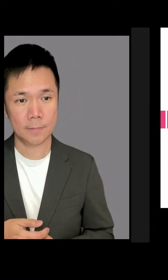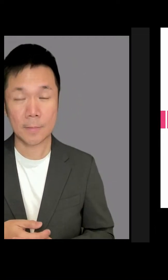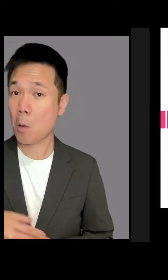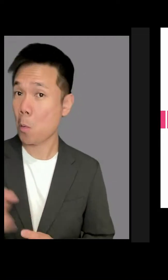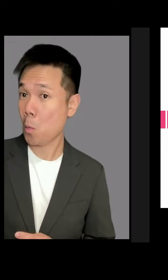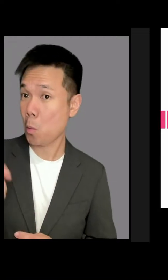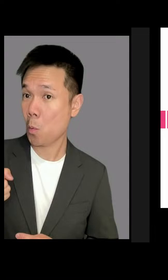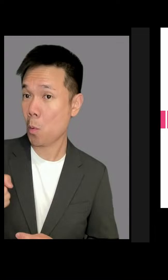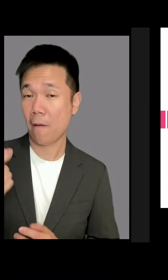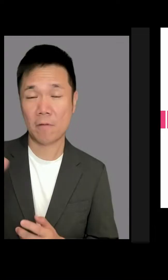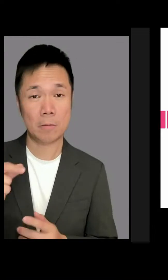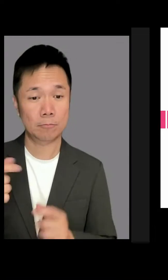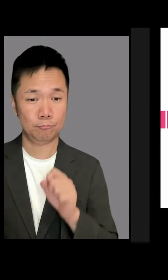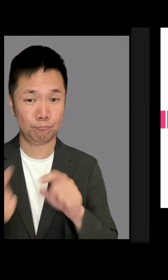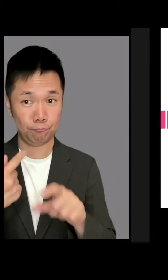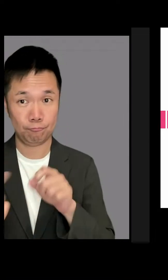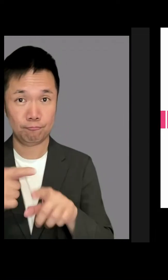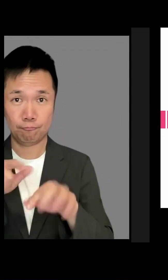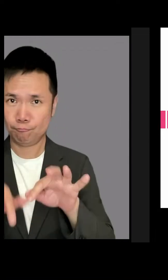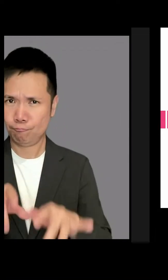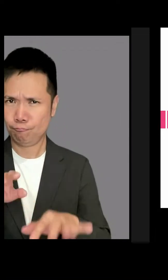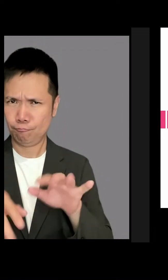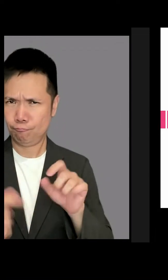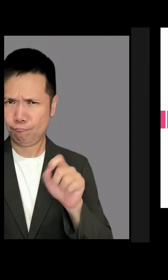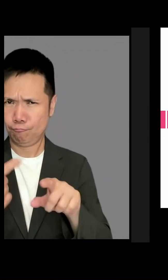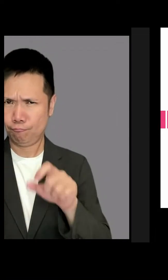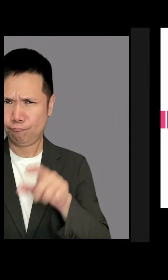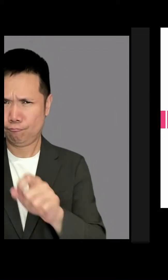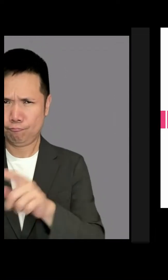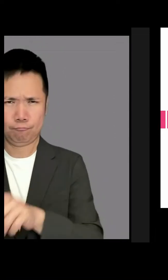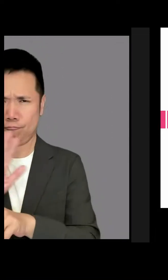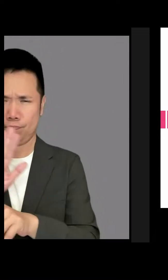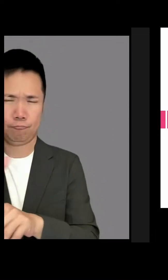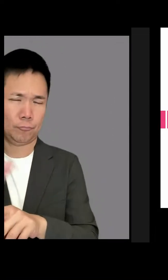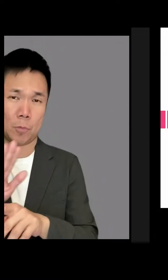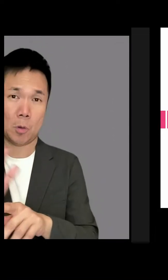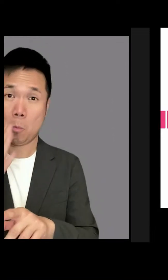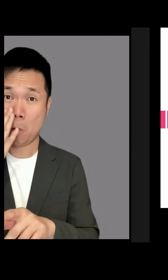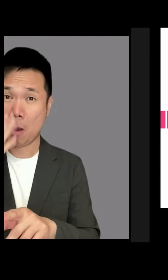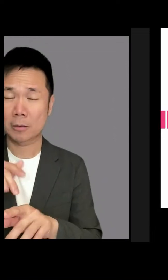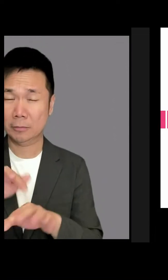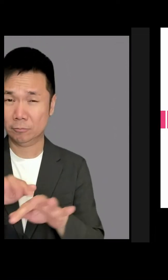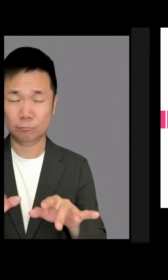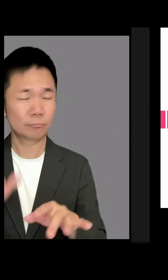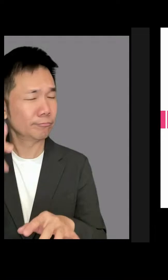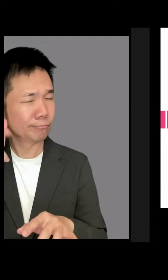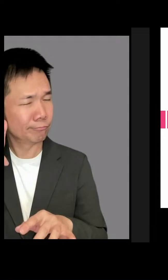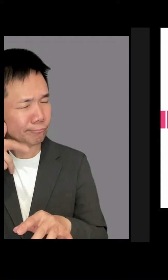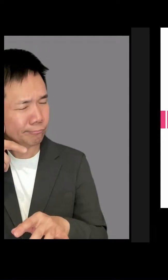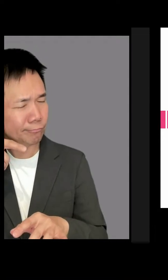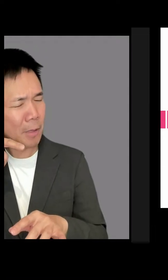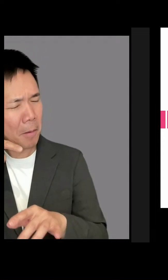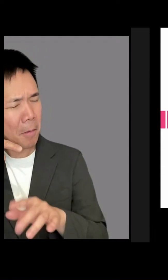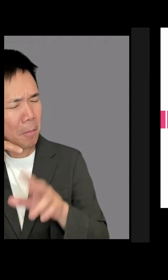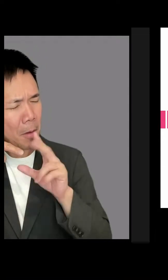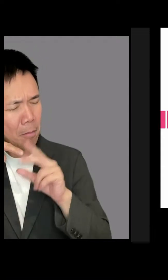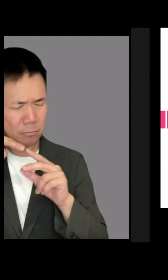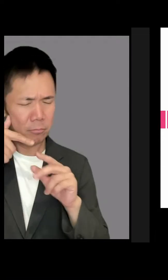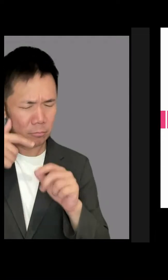sending messages in the chat because they can interfere with screen readers. Folks are using screen readers.